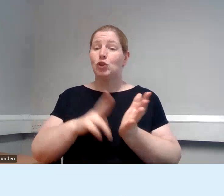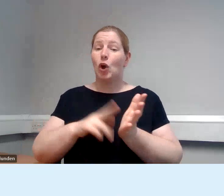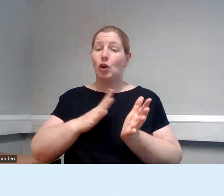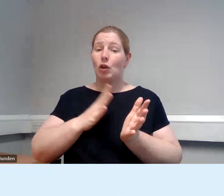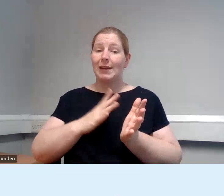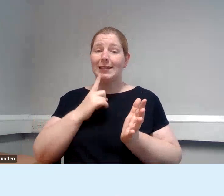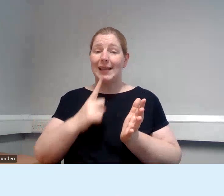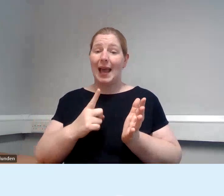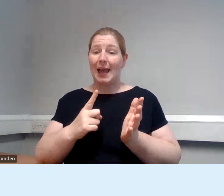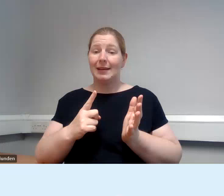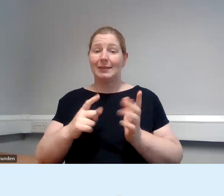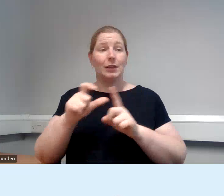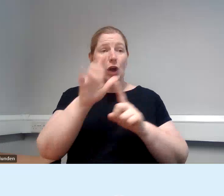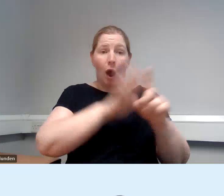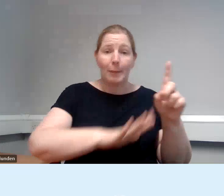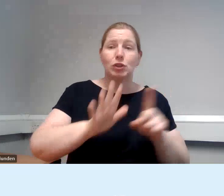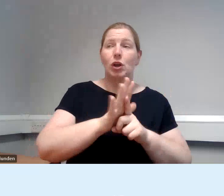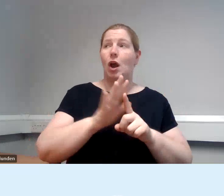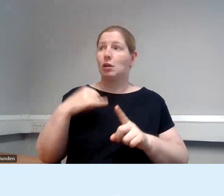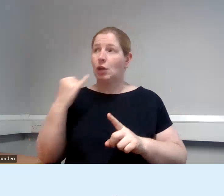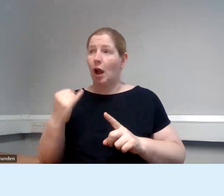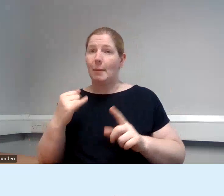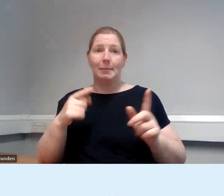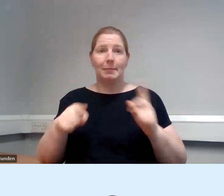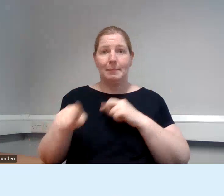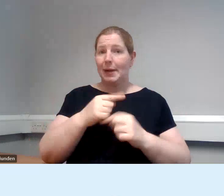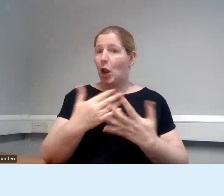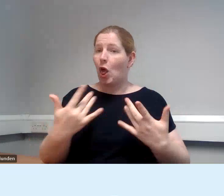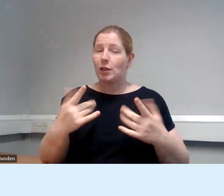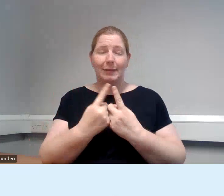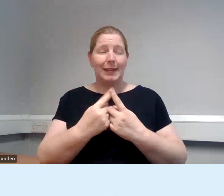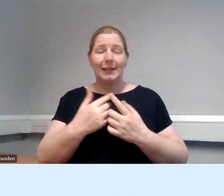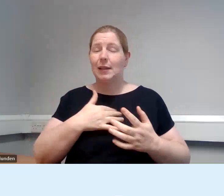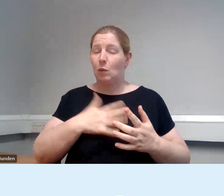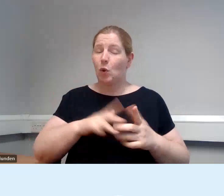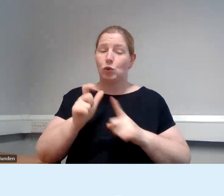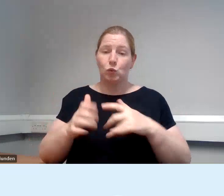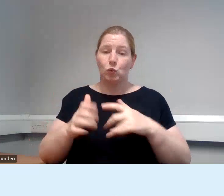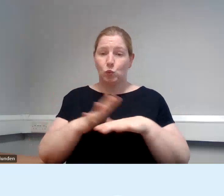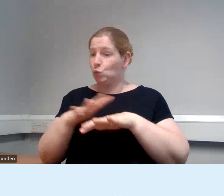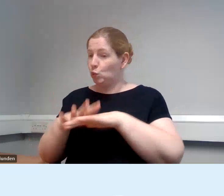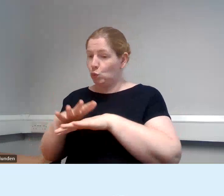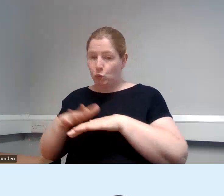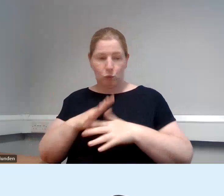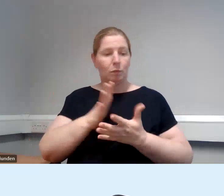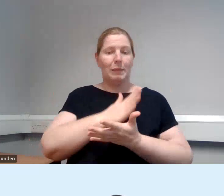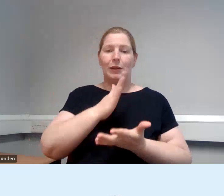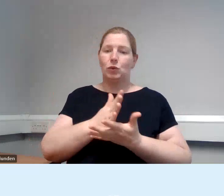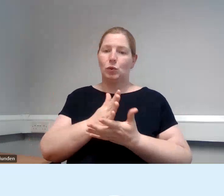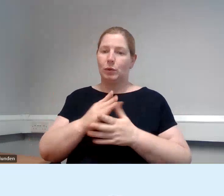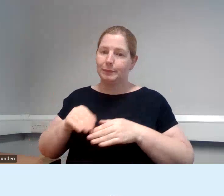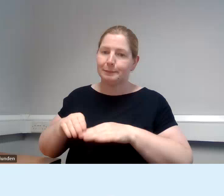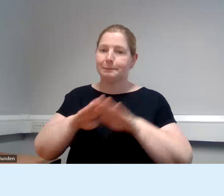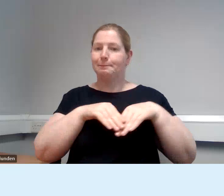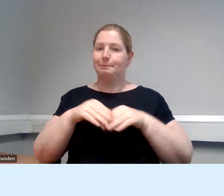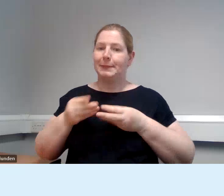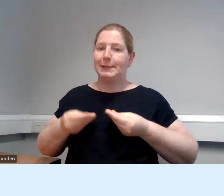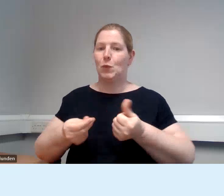Derbyshire and Derbyshire that are trying to do similar things with lots of crossover, and it's that making sure it's as efficient as